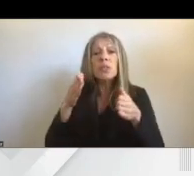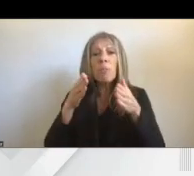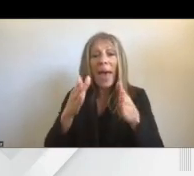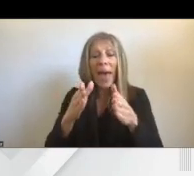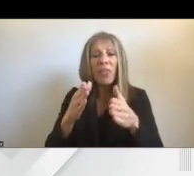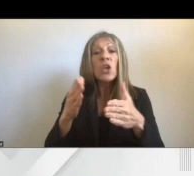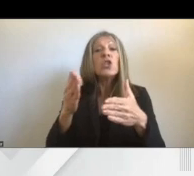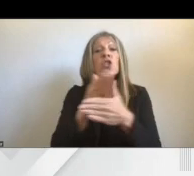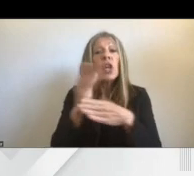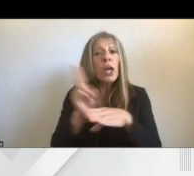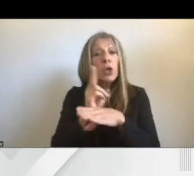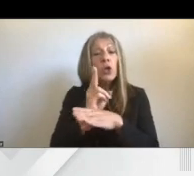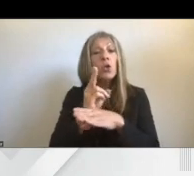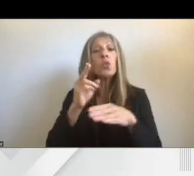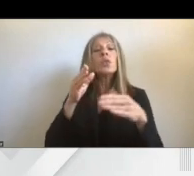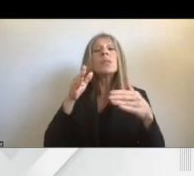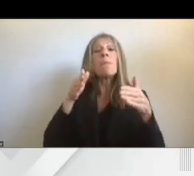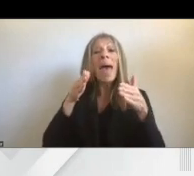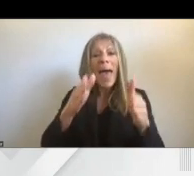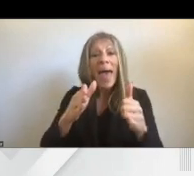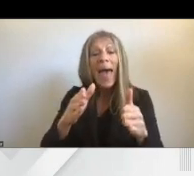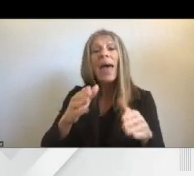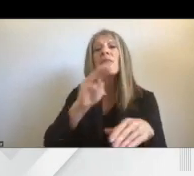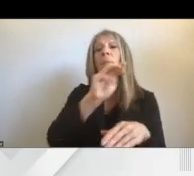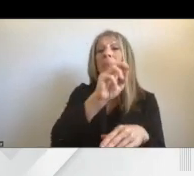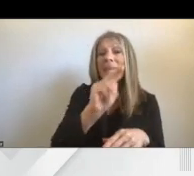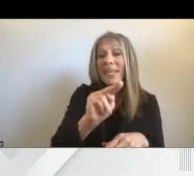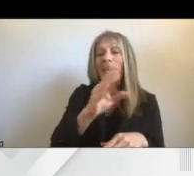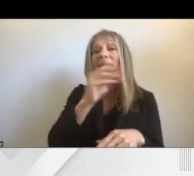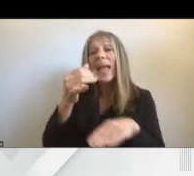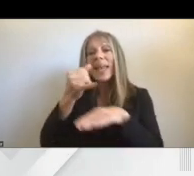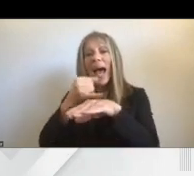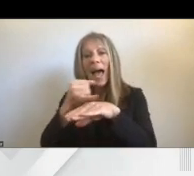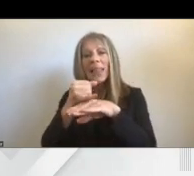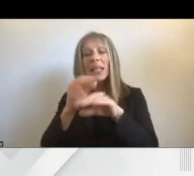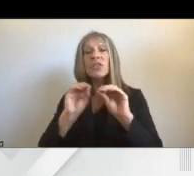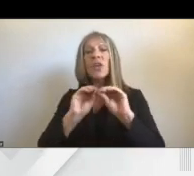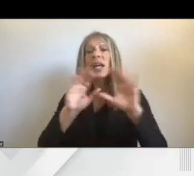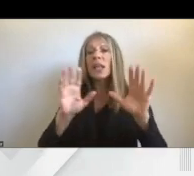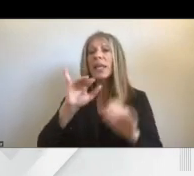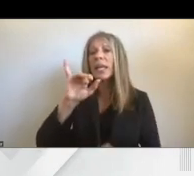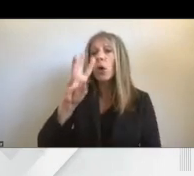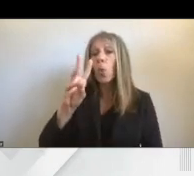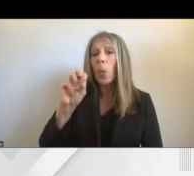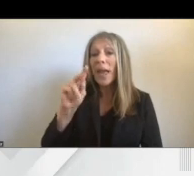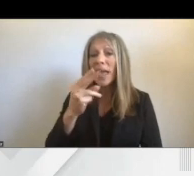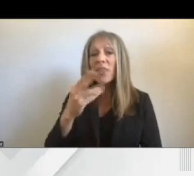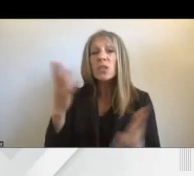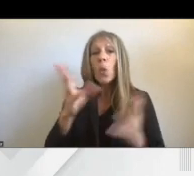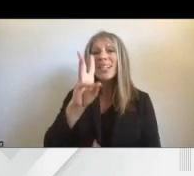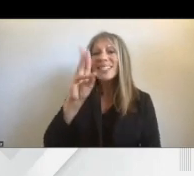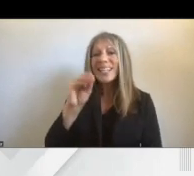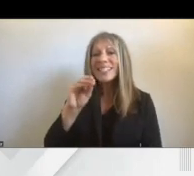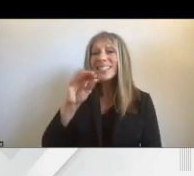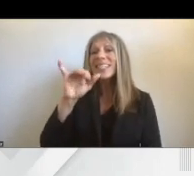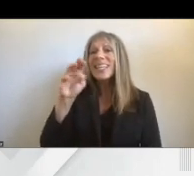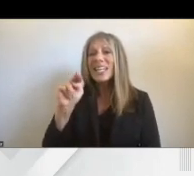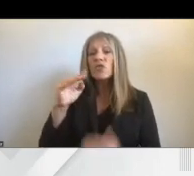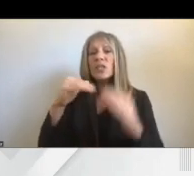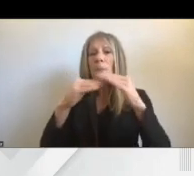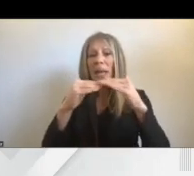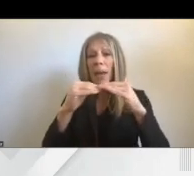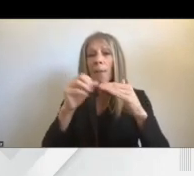use paths cross medians and pedestrian refuge islands, the clear width must be 60 inches minimum,